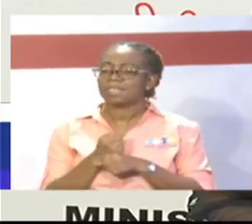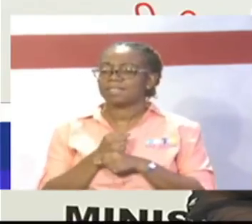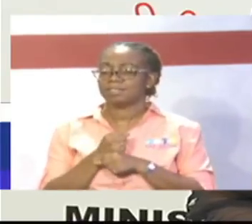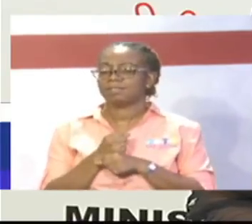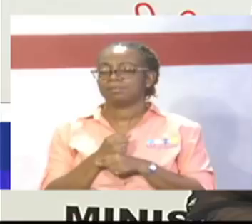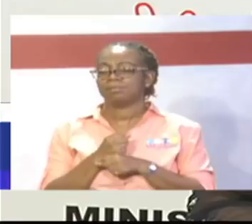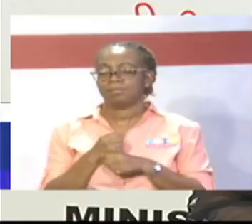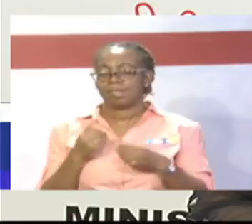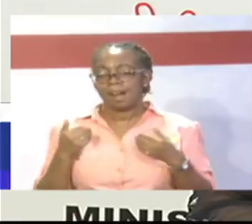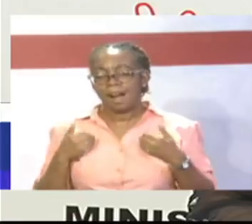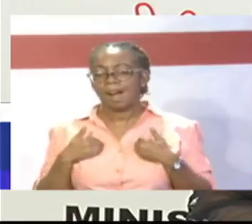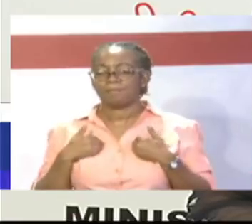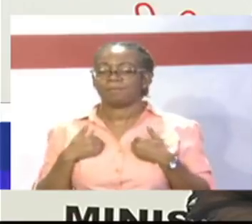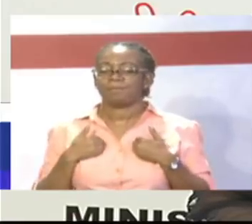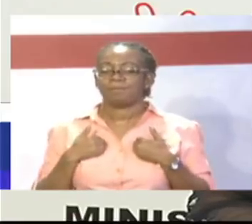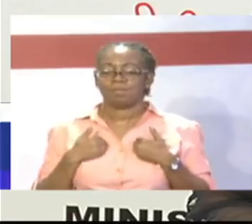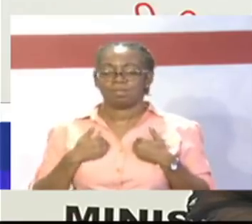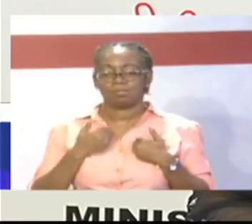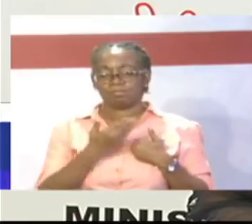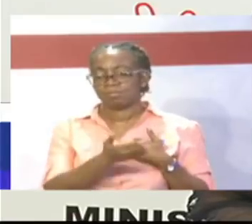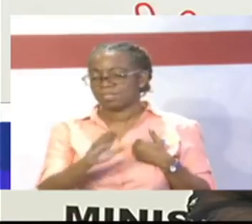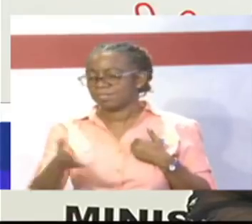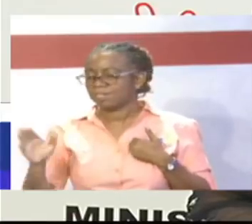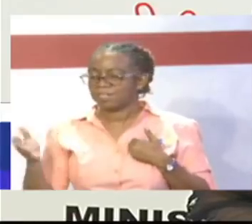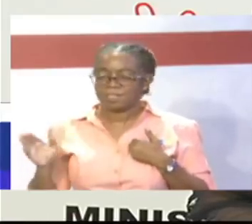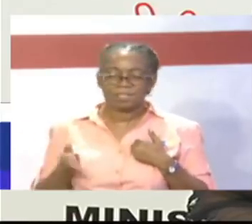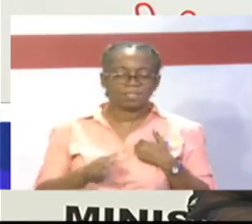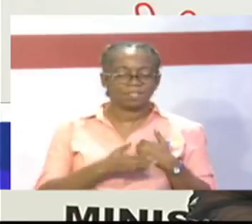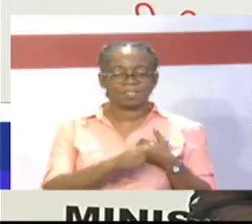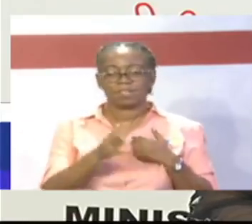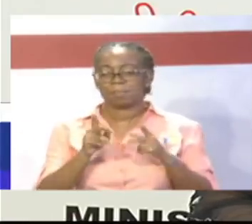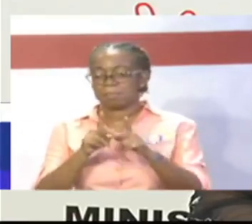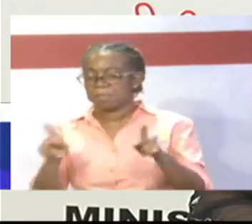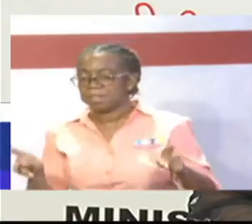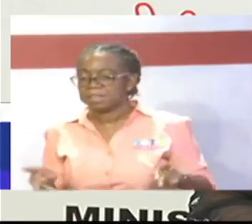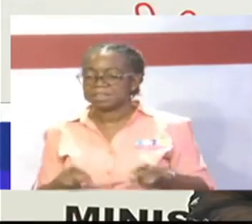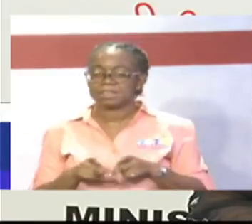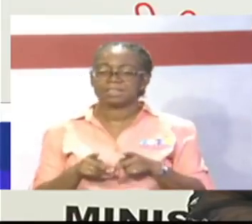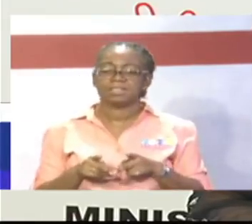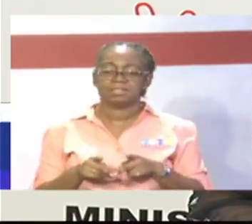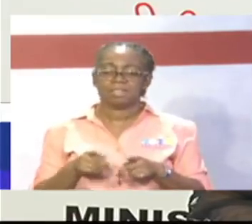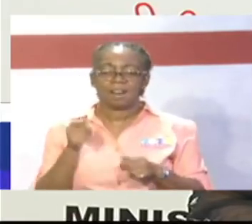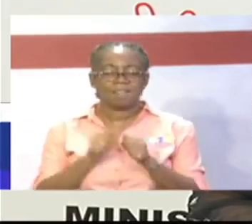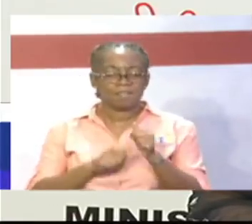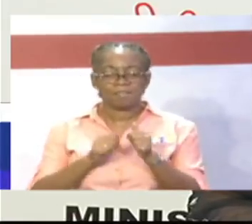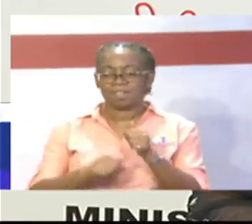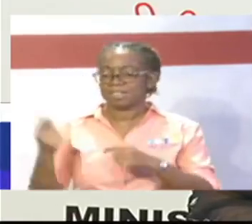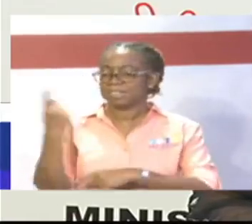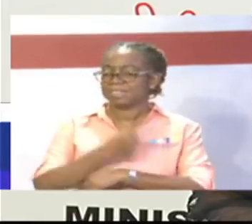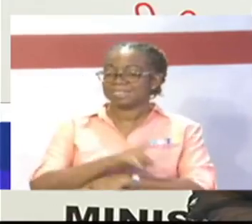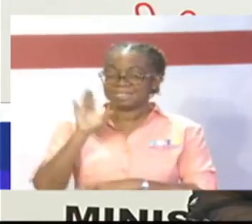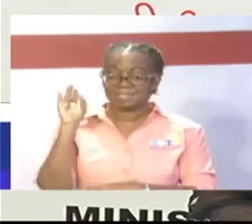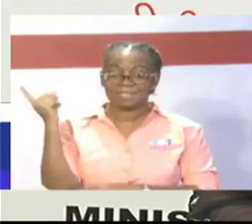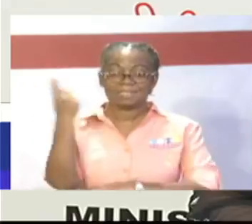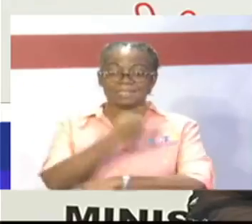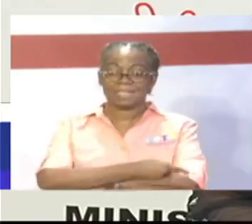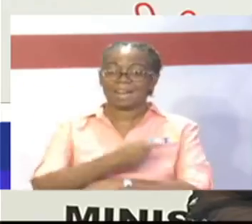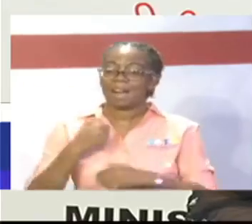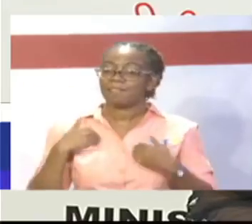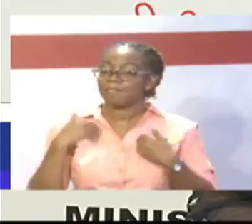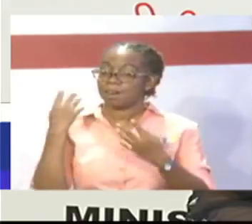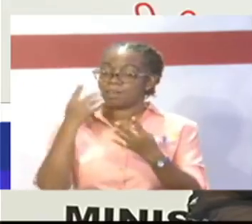are available across several mass vaccination sites and health centers 7 days a week. We have 4 choices